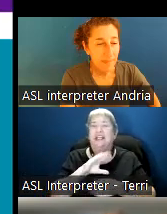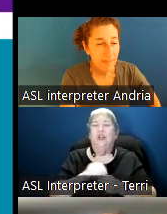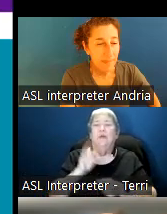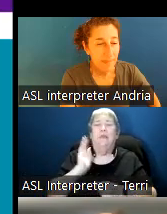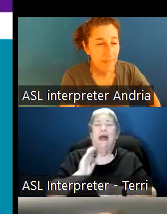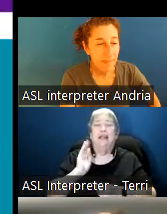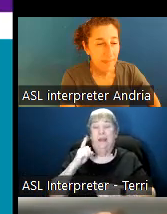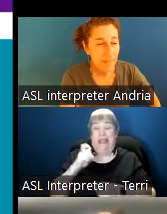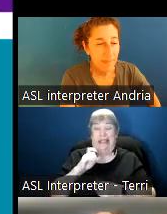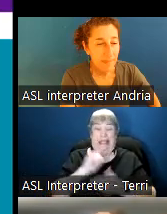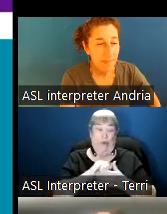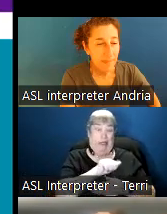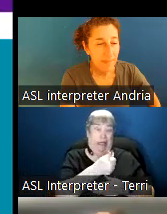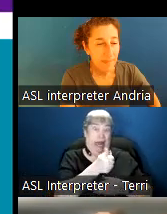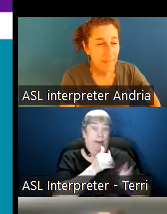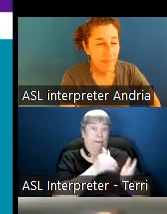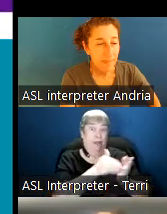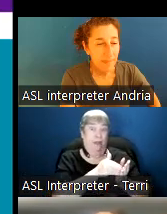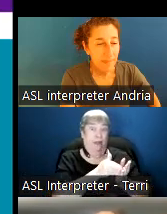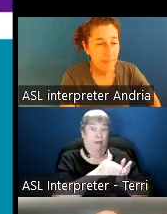10 million that we know of, right?